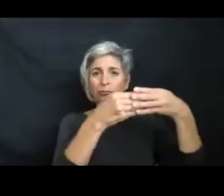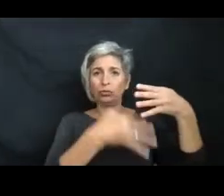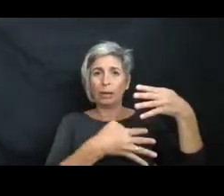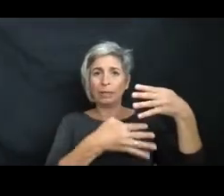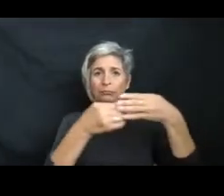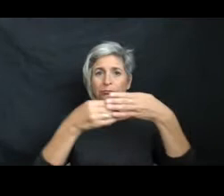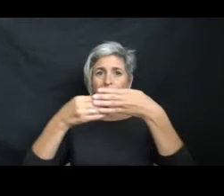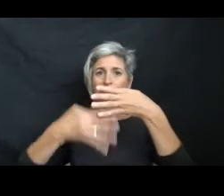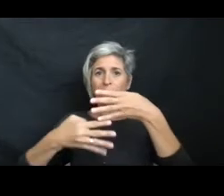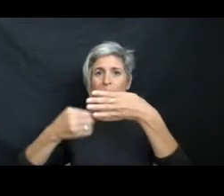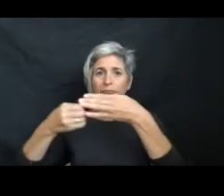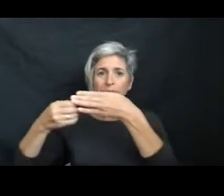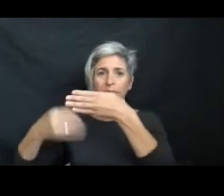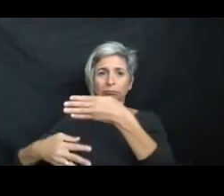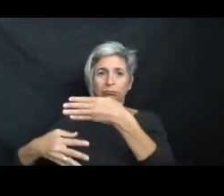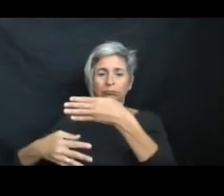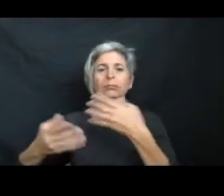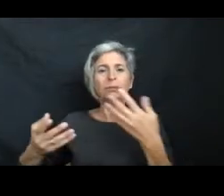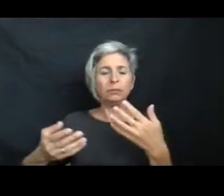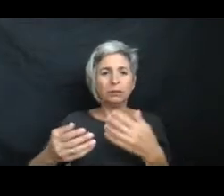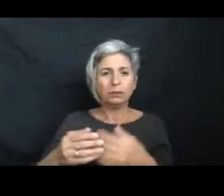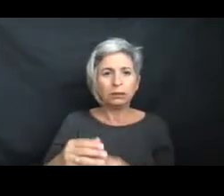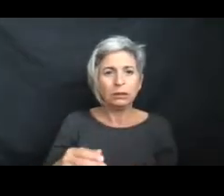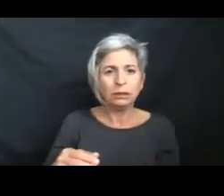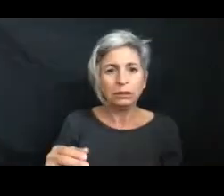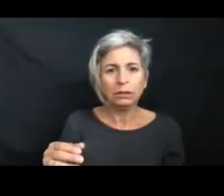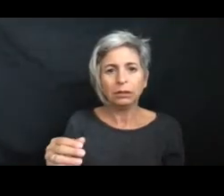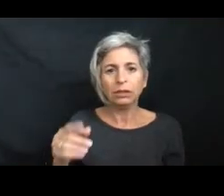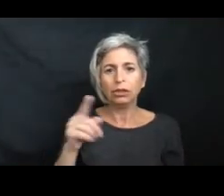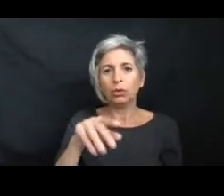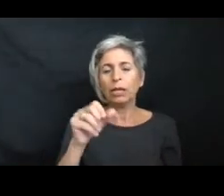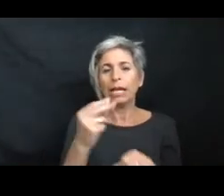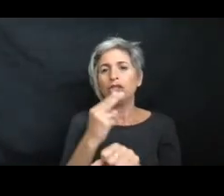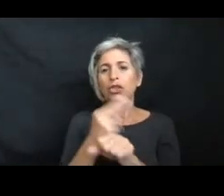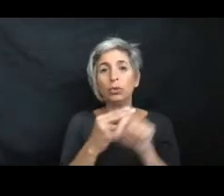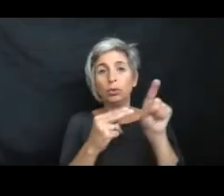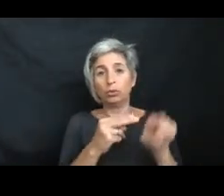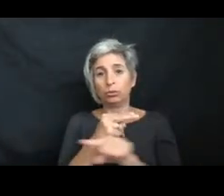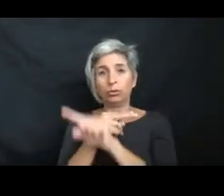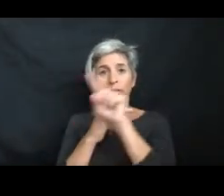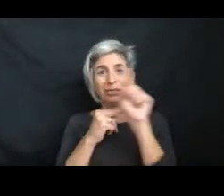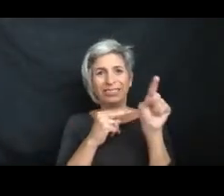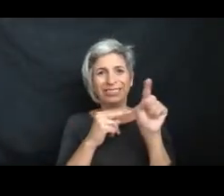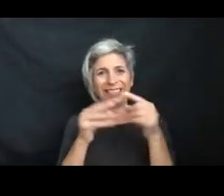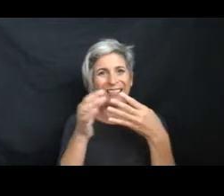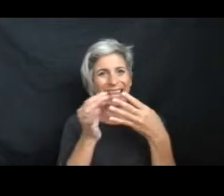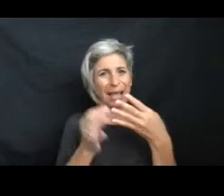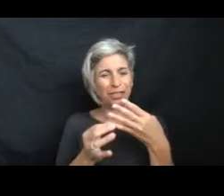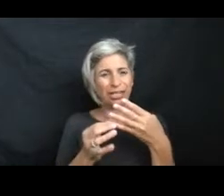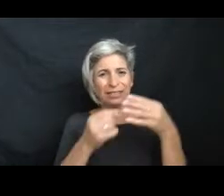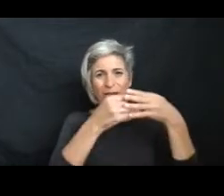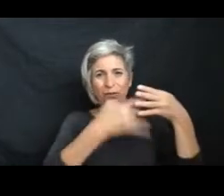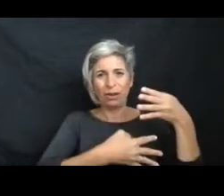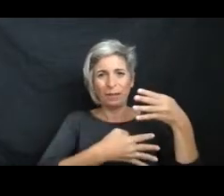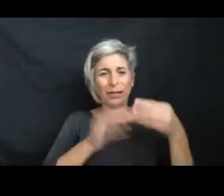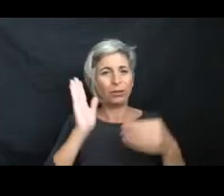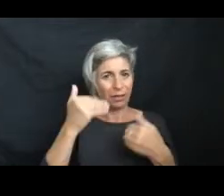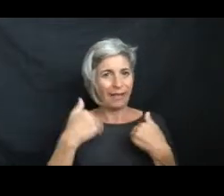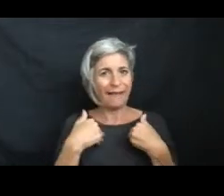view option, project case status, and process. So you can use these options and you have these drop downs.